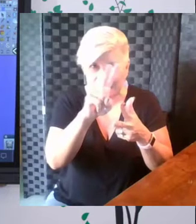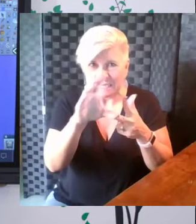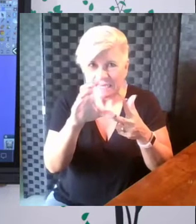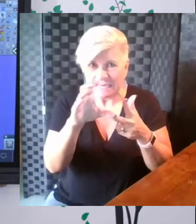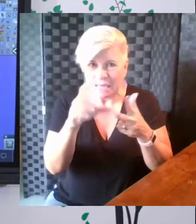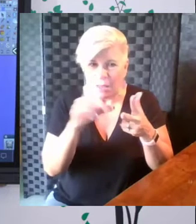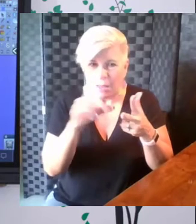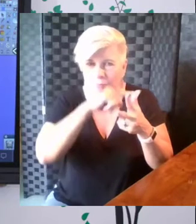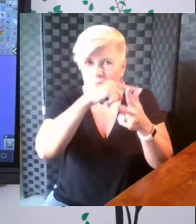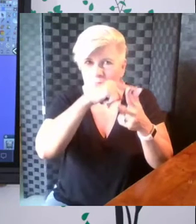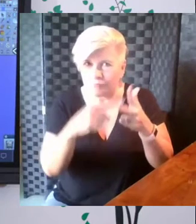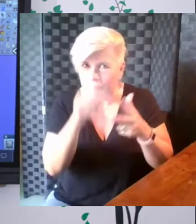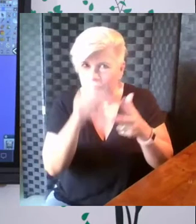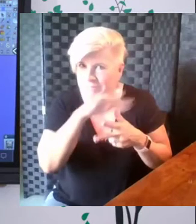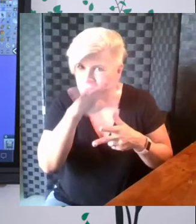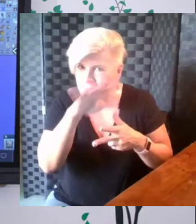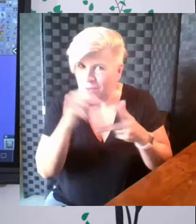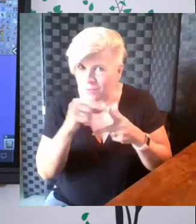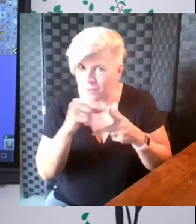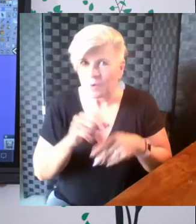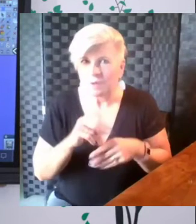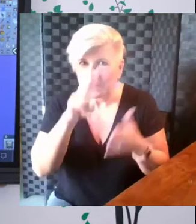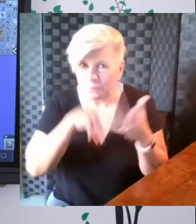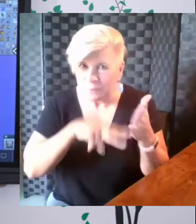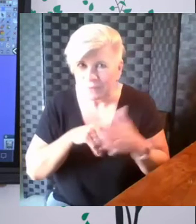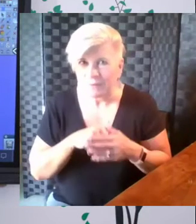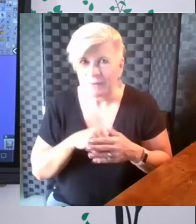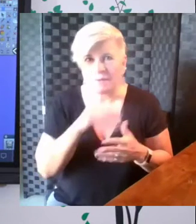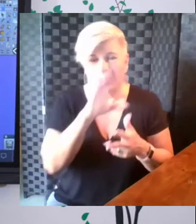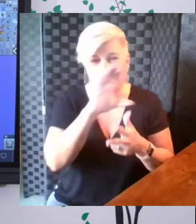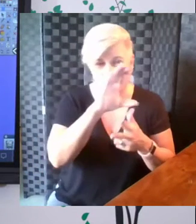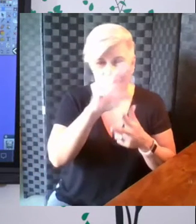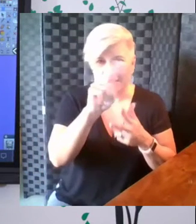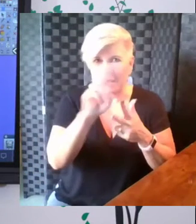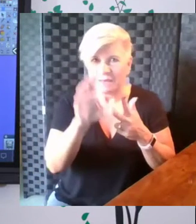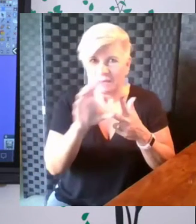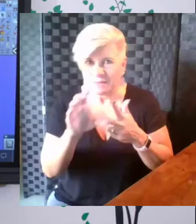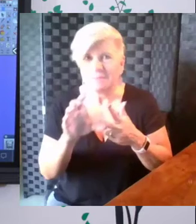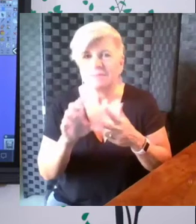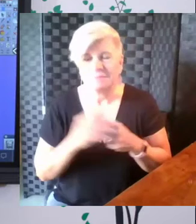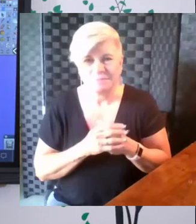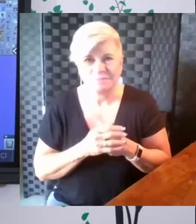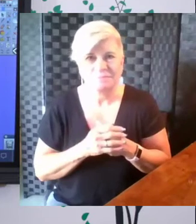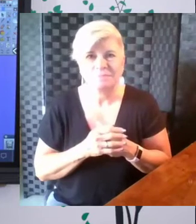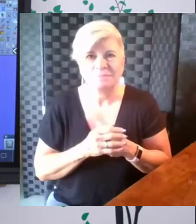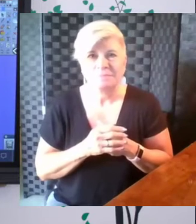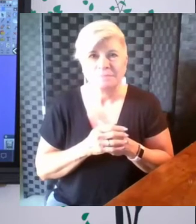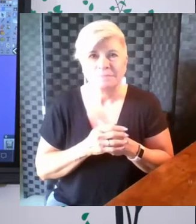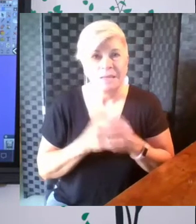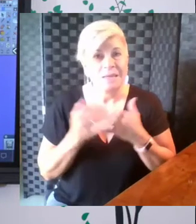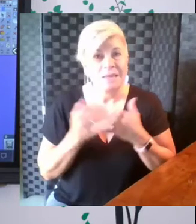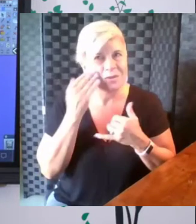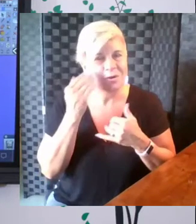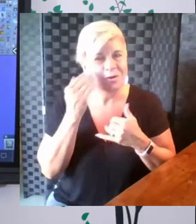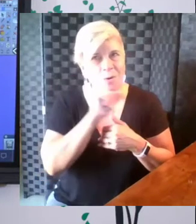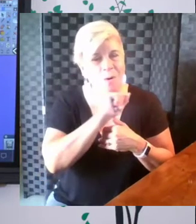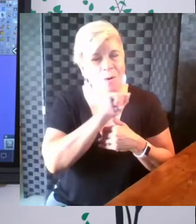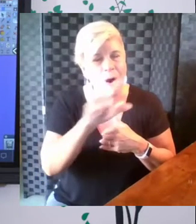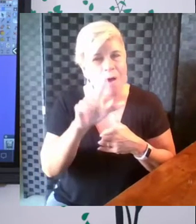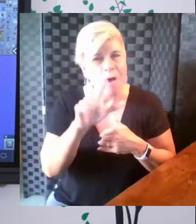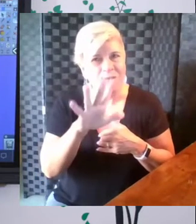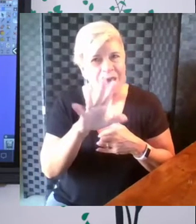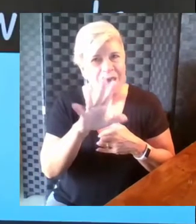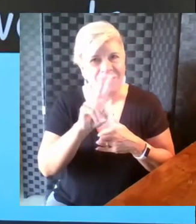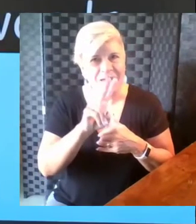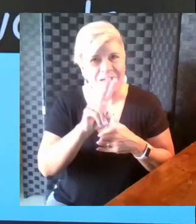CVC words. And if you've watched my other lessons, we know that's a consonant, vowel, and a consonant. By now, you know all 5 vowels. Can